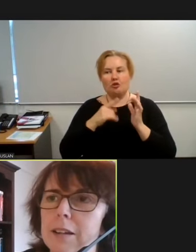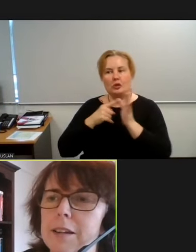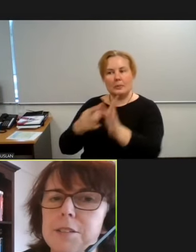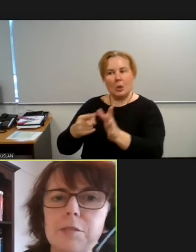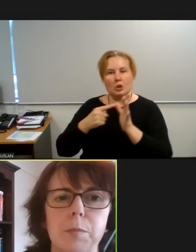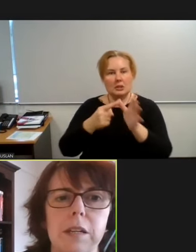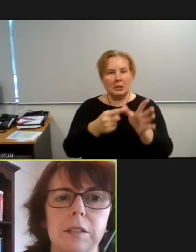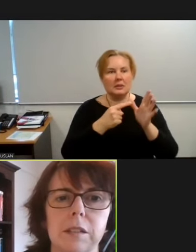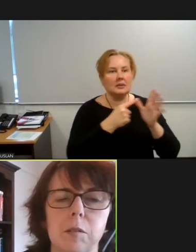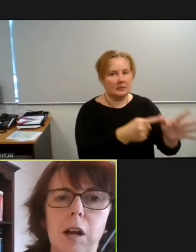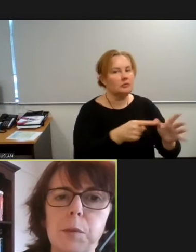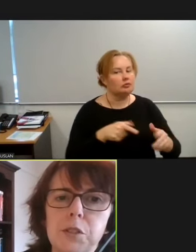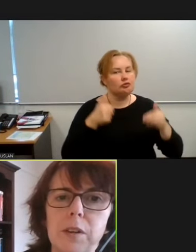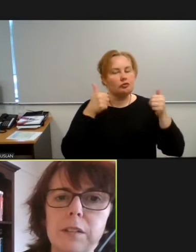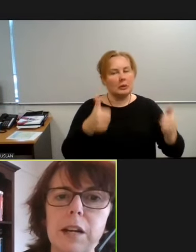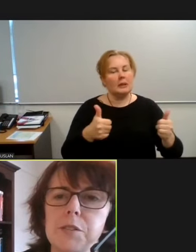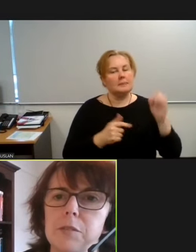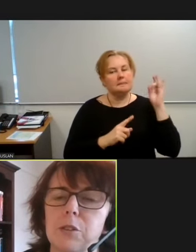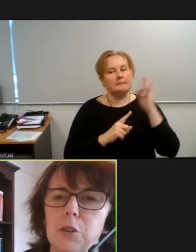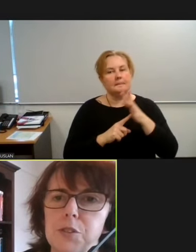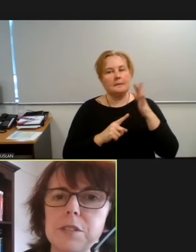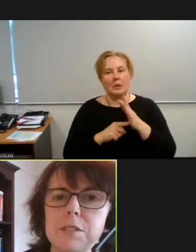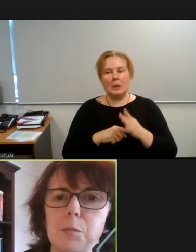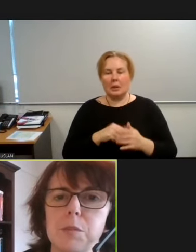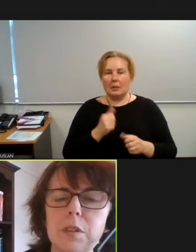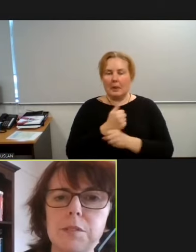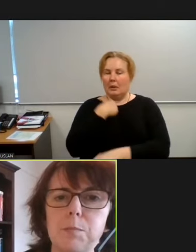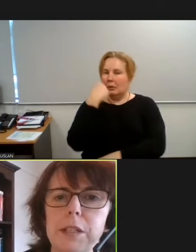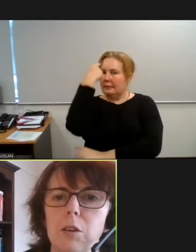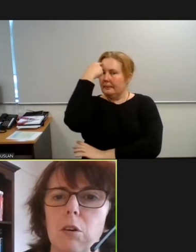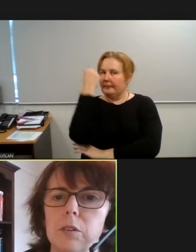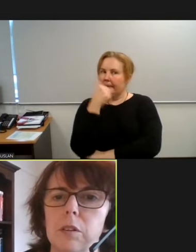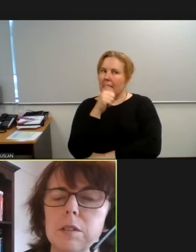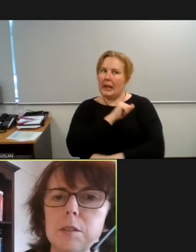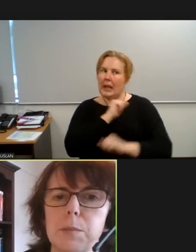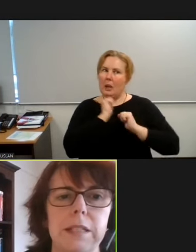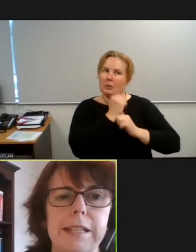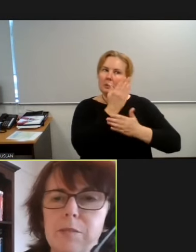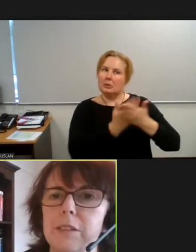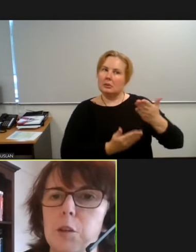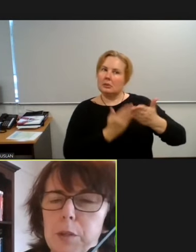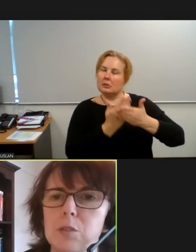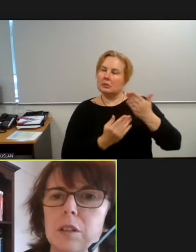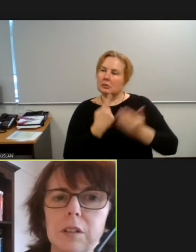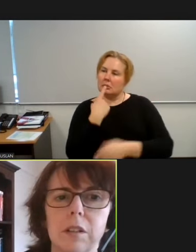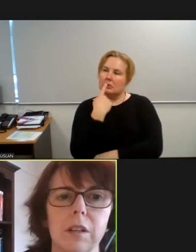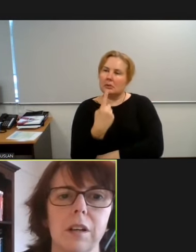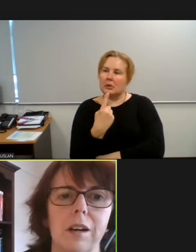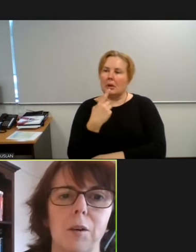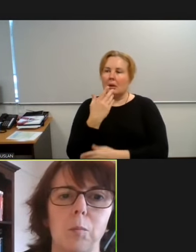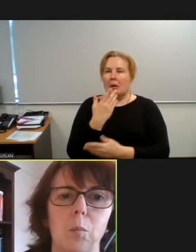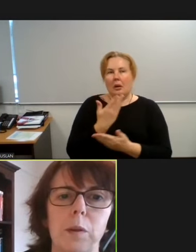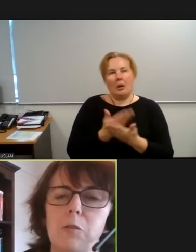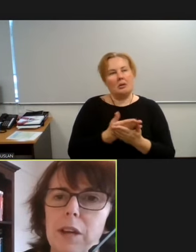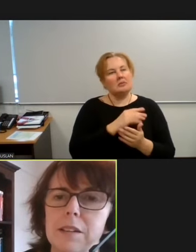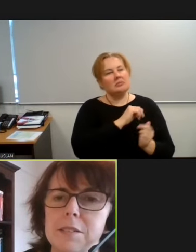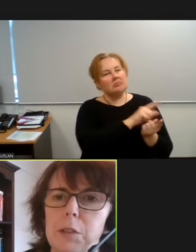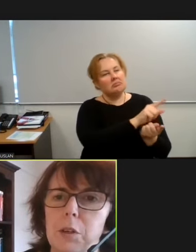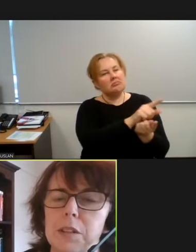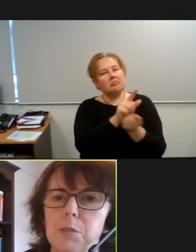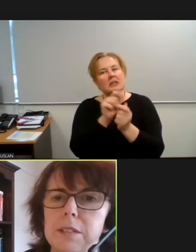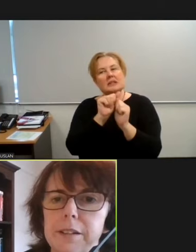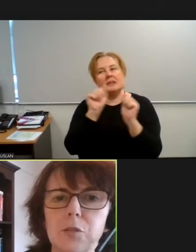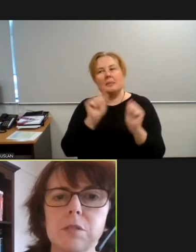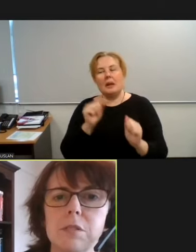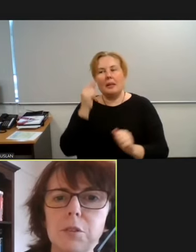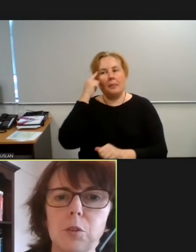also highlighted for me that how much of our narrative across systems has been on somebody leaving the abuser, when in reality we